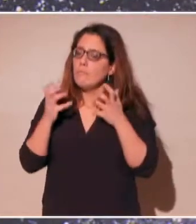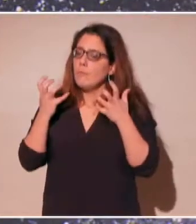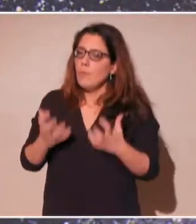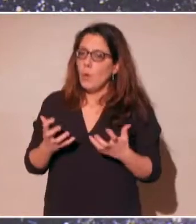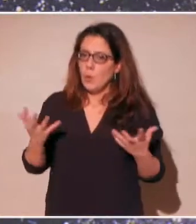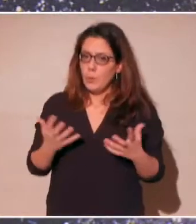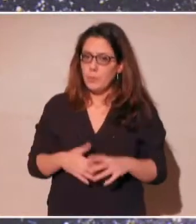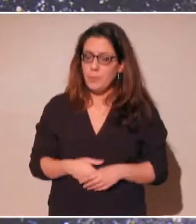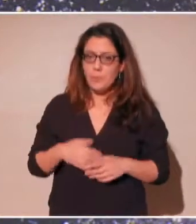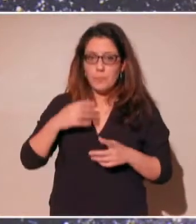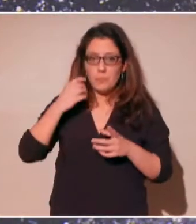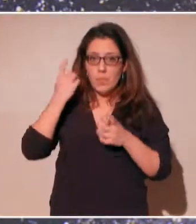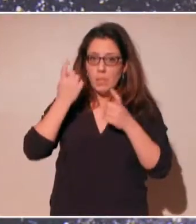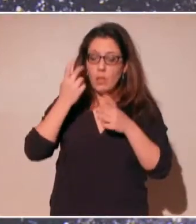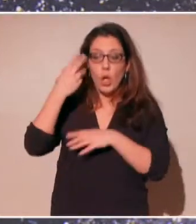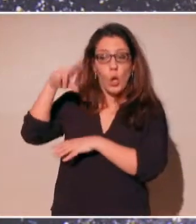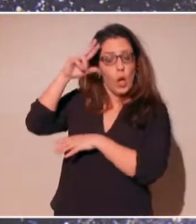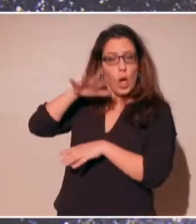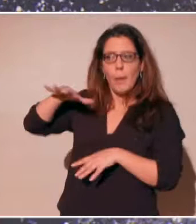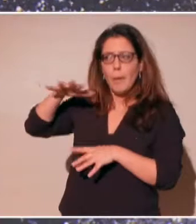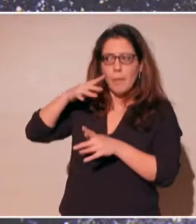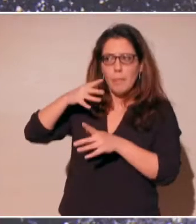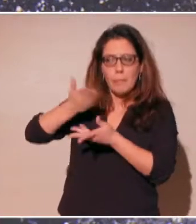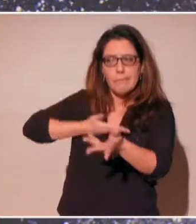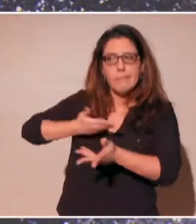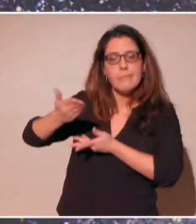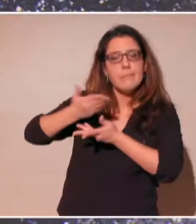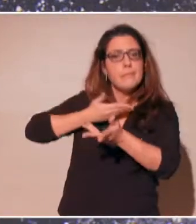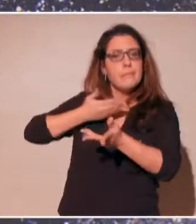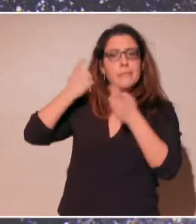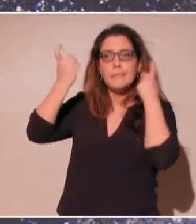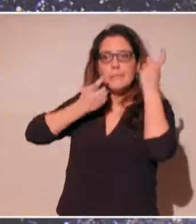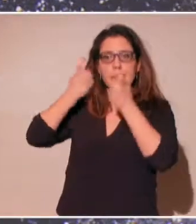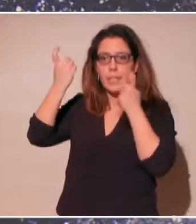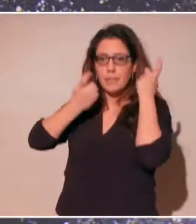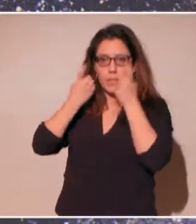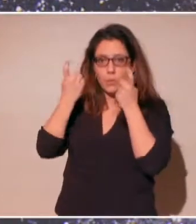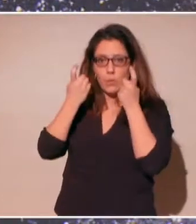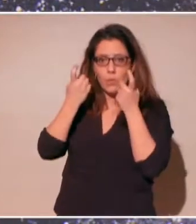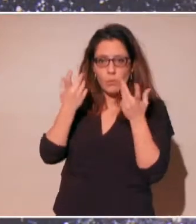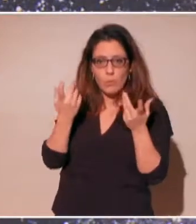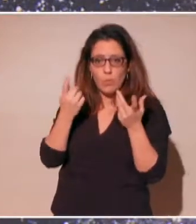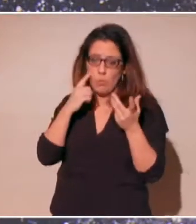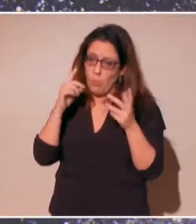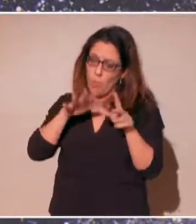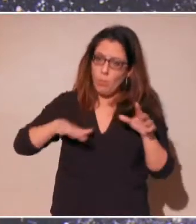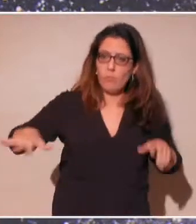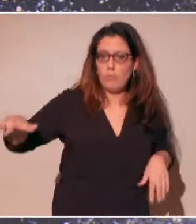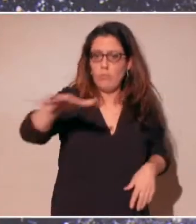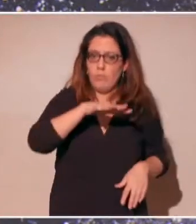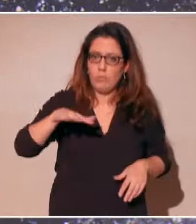open software. And also, I think that we also have to open up at a European